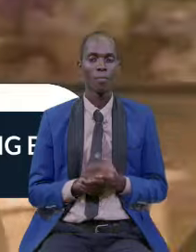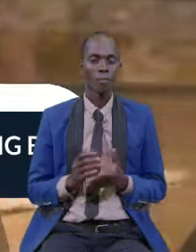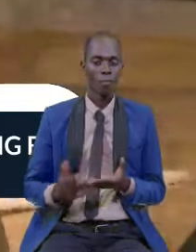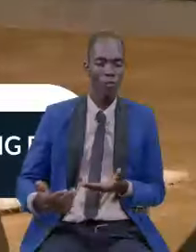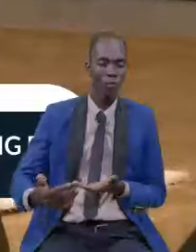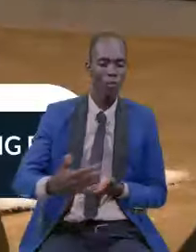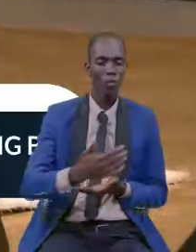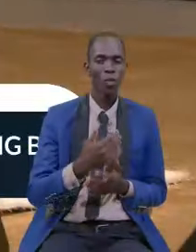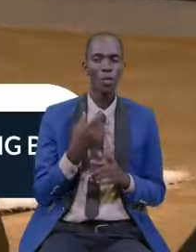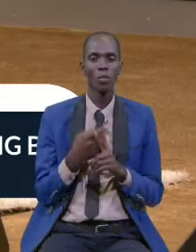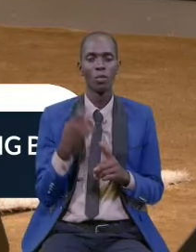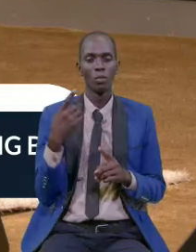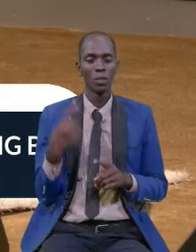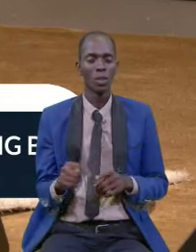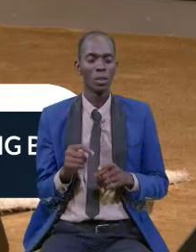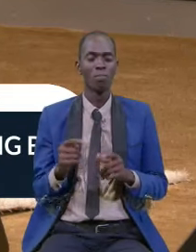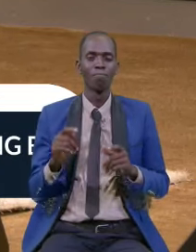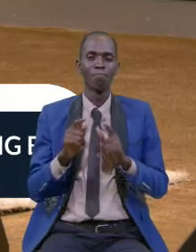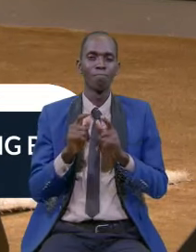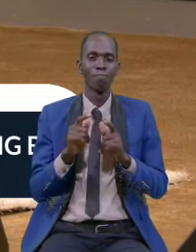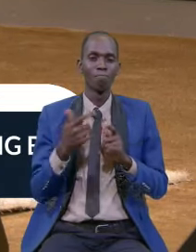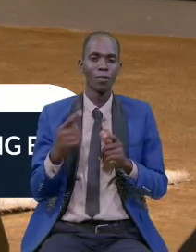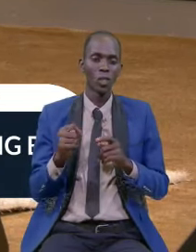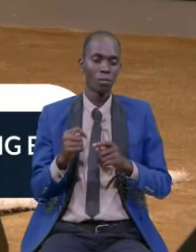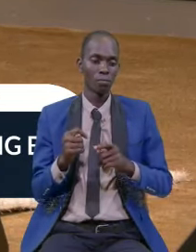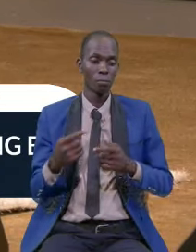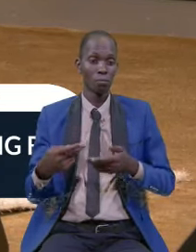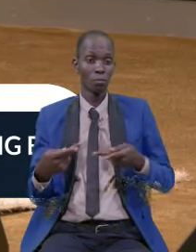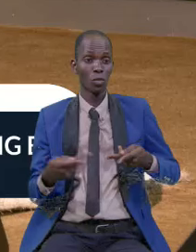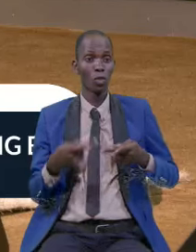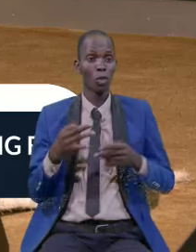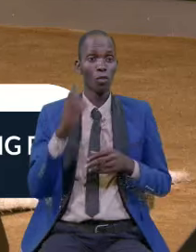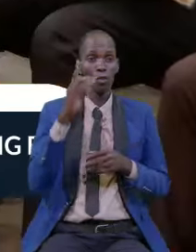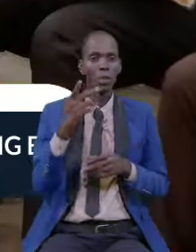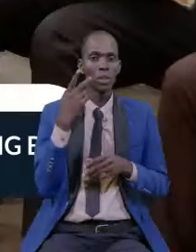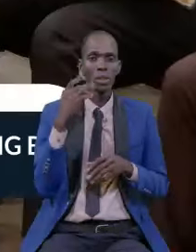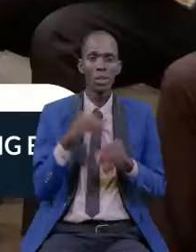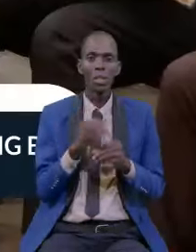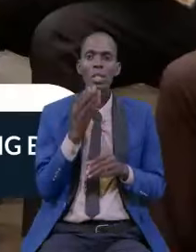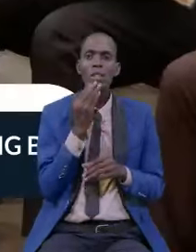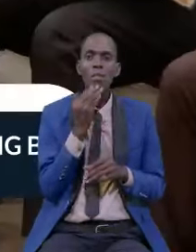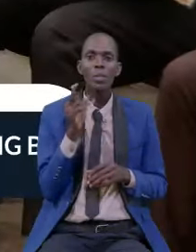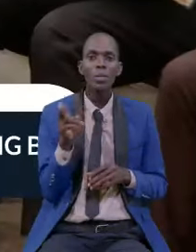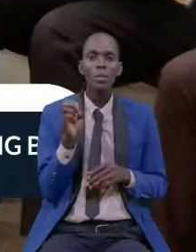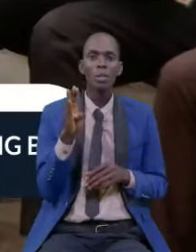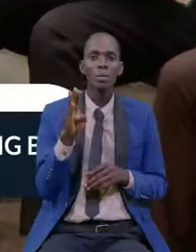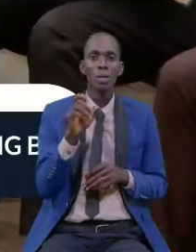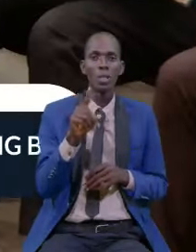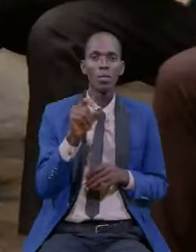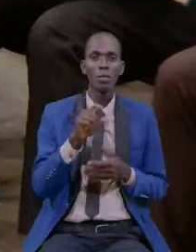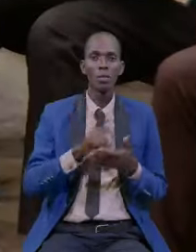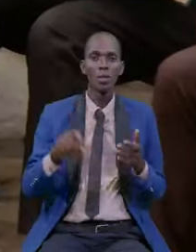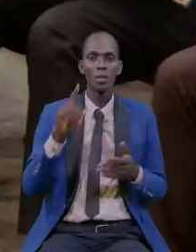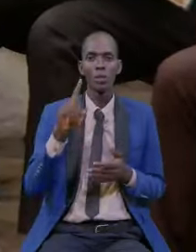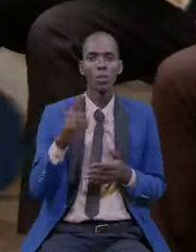of God's exalted people. Look at Hebrews chapter 11, verse 1. It says,